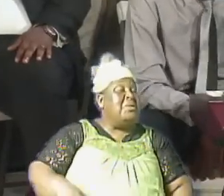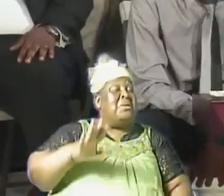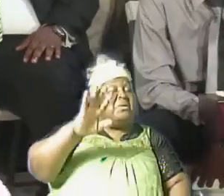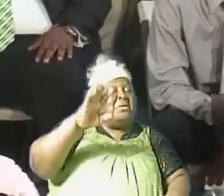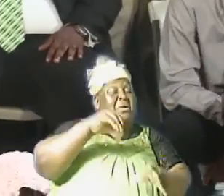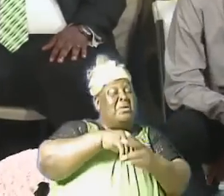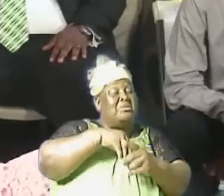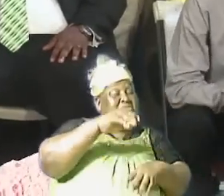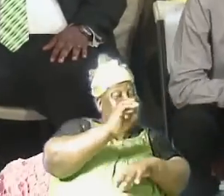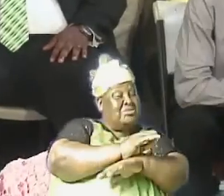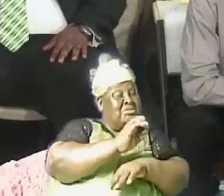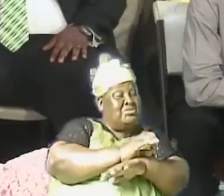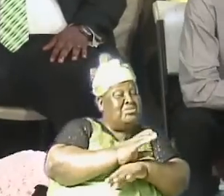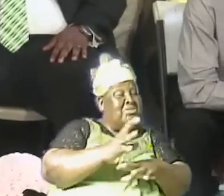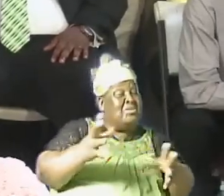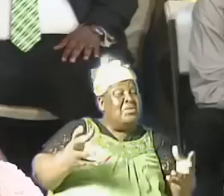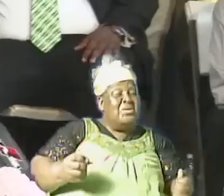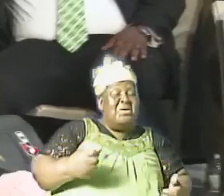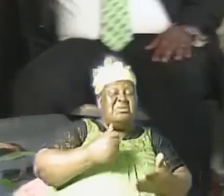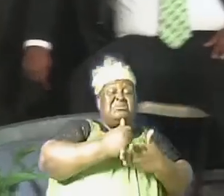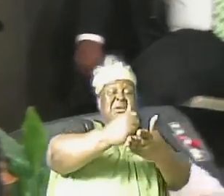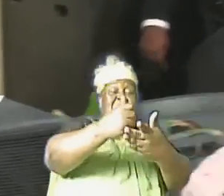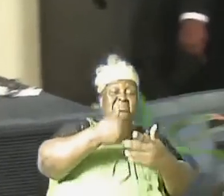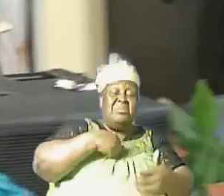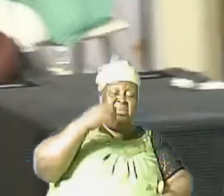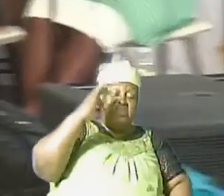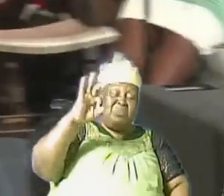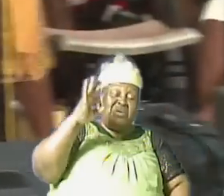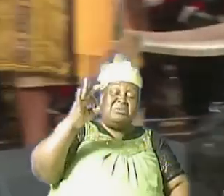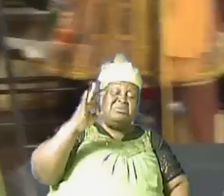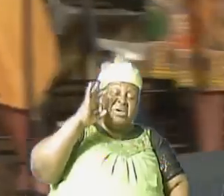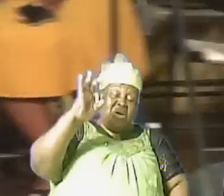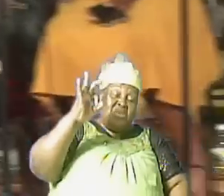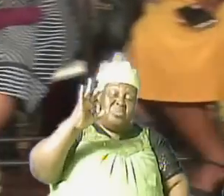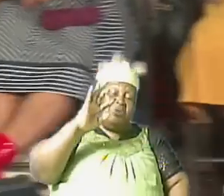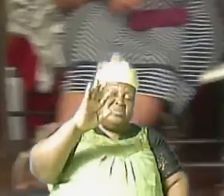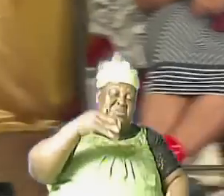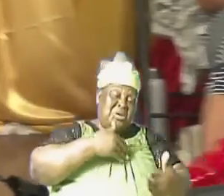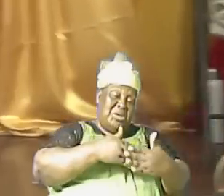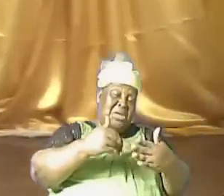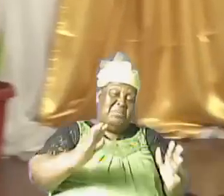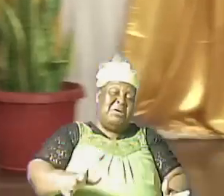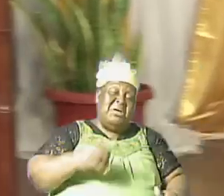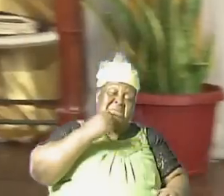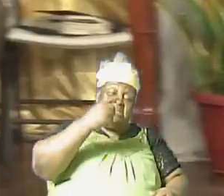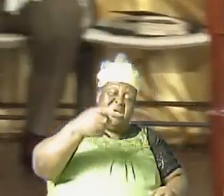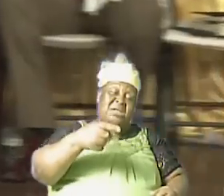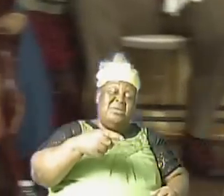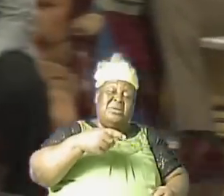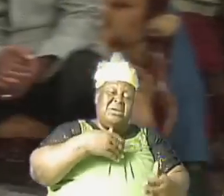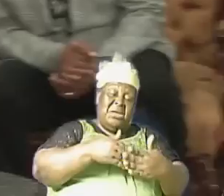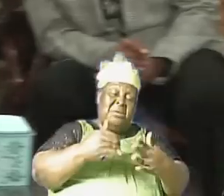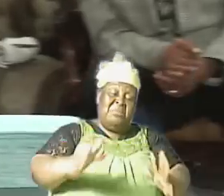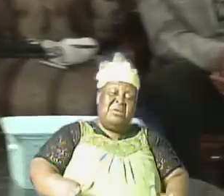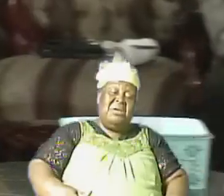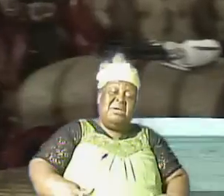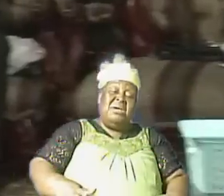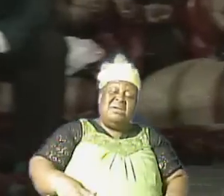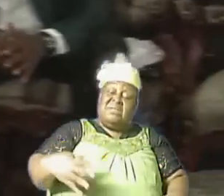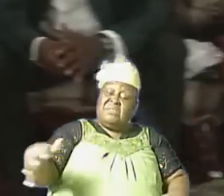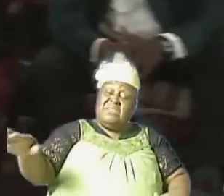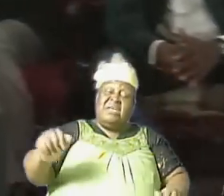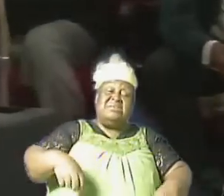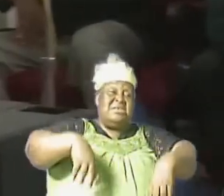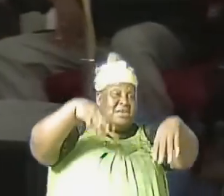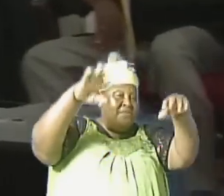You're in church. I want you to help me preach. Preach to your neighbor. And tell the neighbor the things that you have